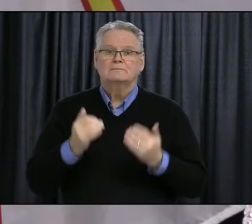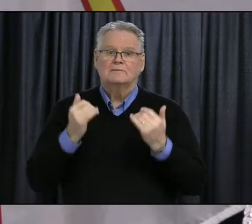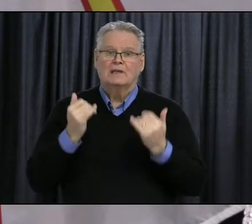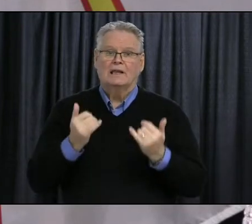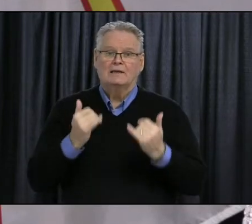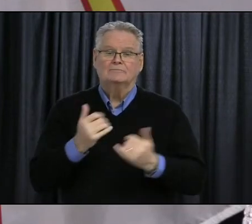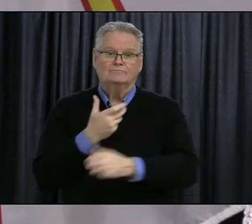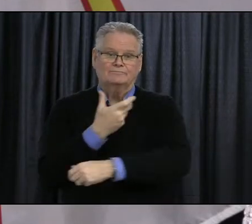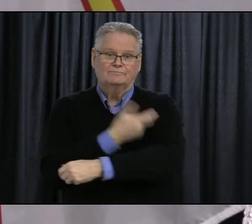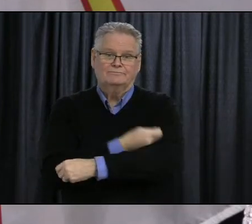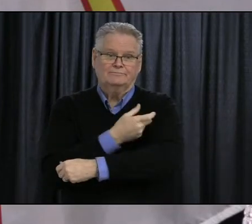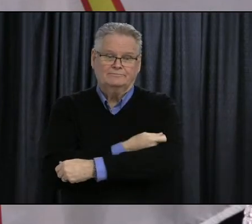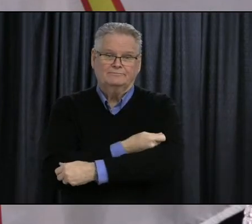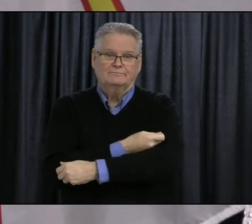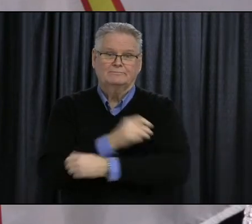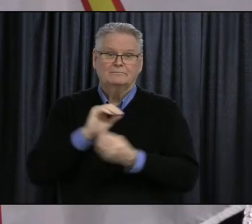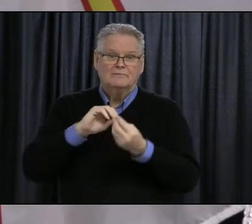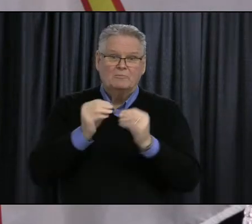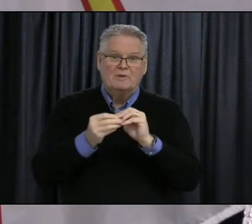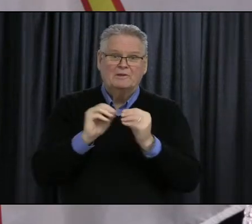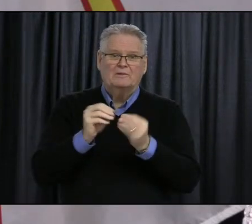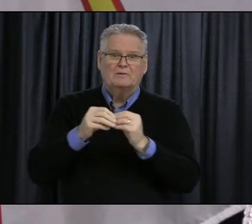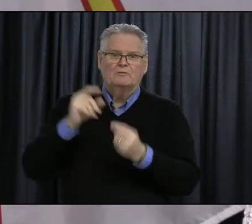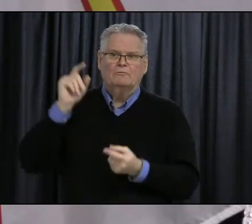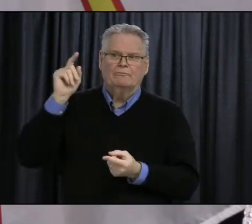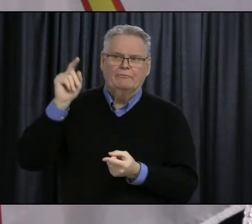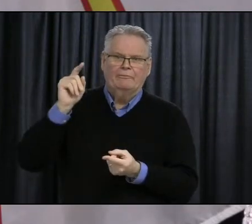in the delivery of Pfizer vaccine, we have also been